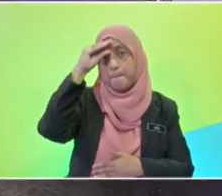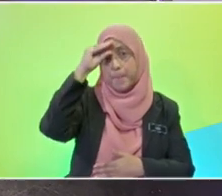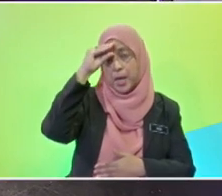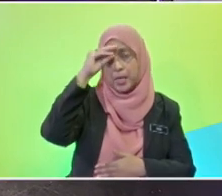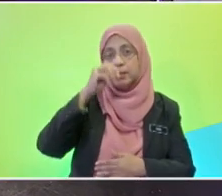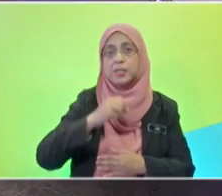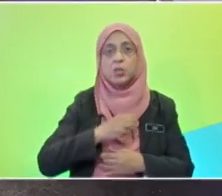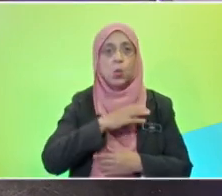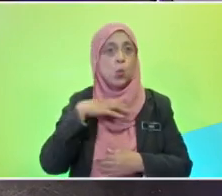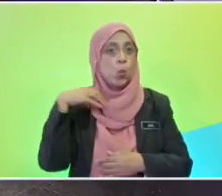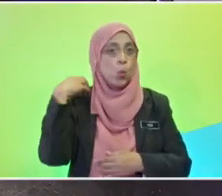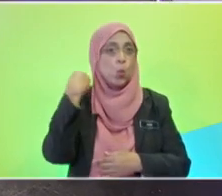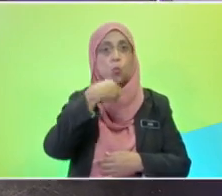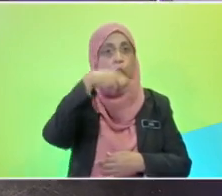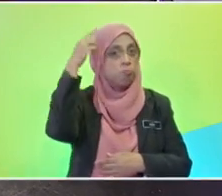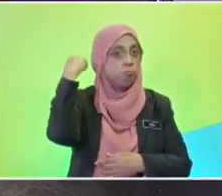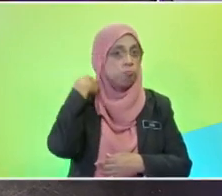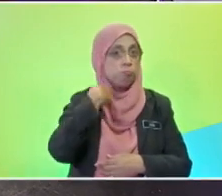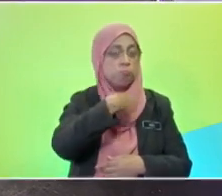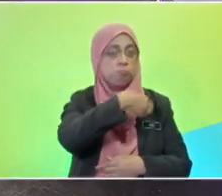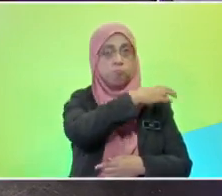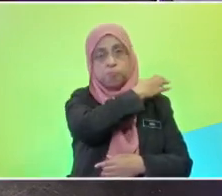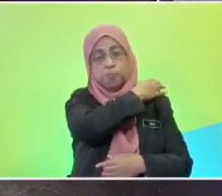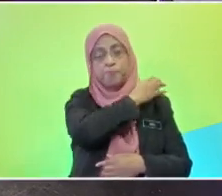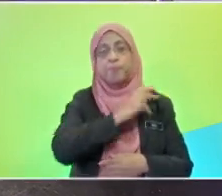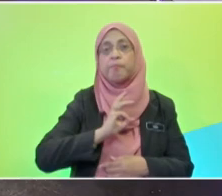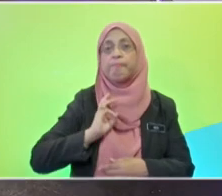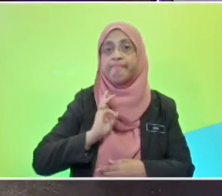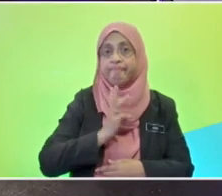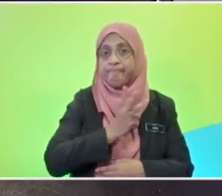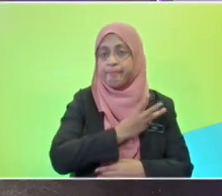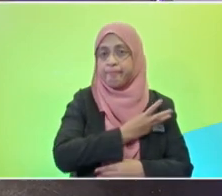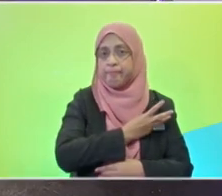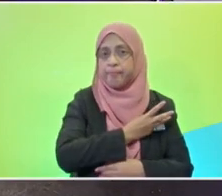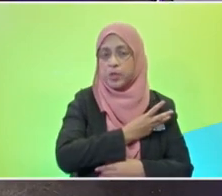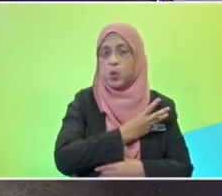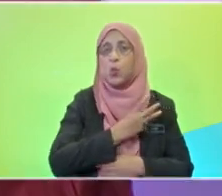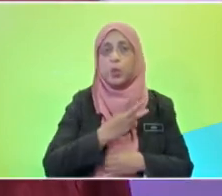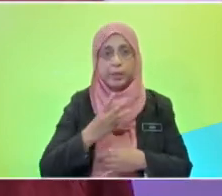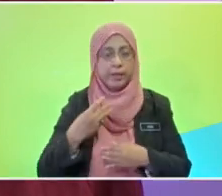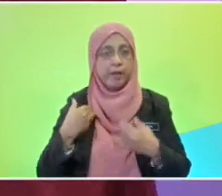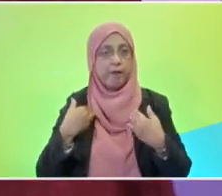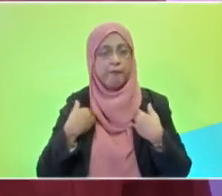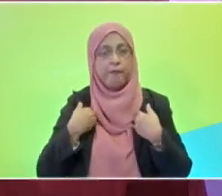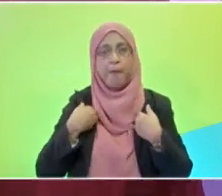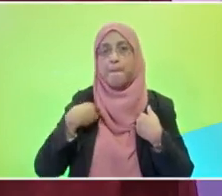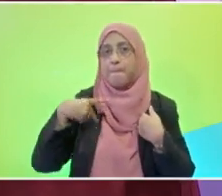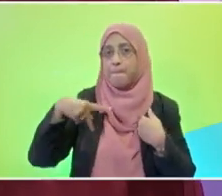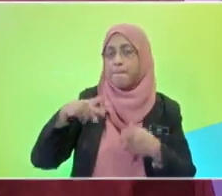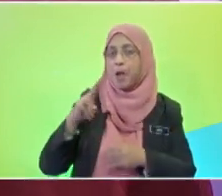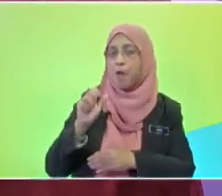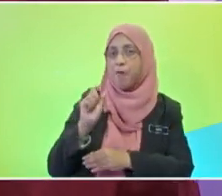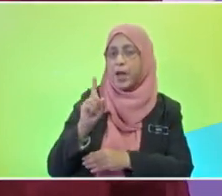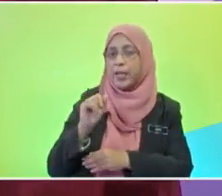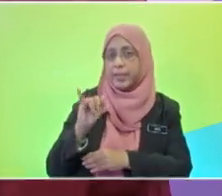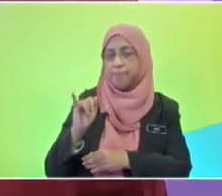waist. Okay. Not only that, we have pavade. I believe many of you haven't